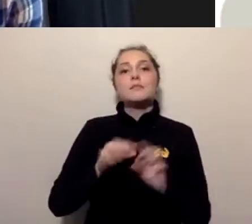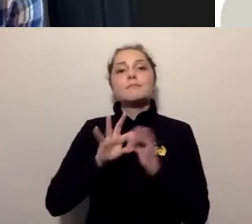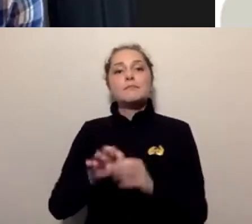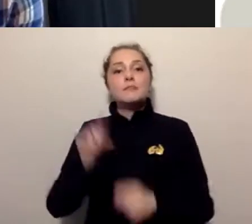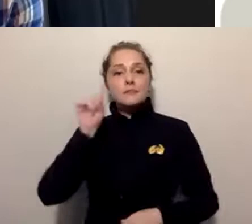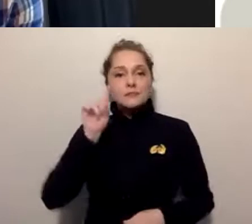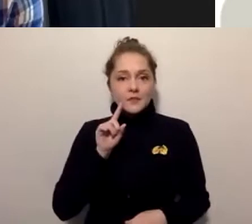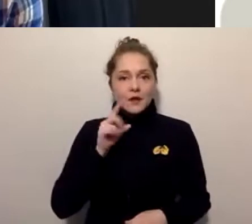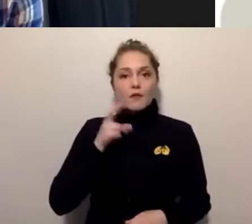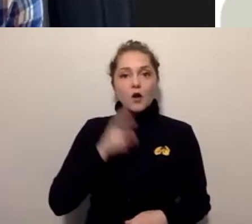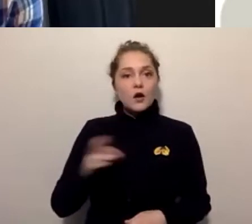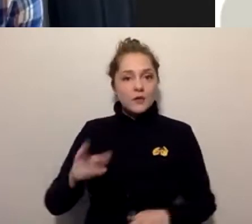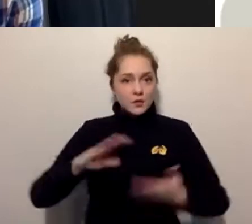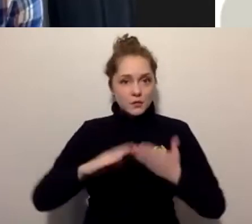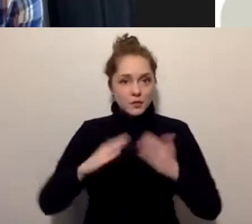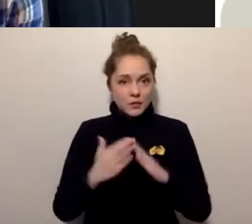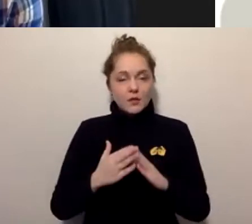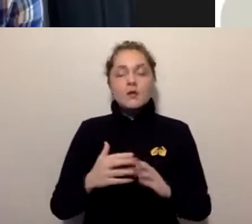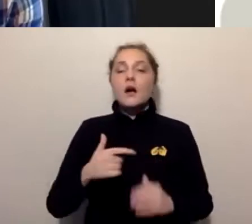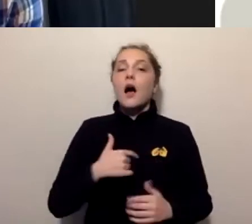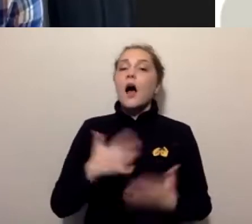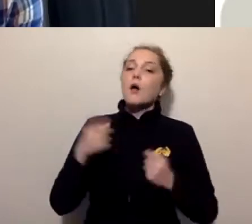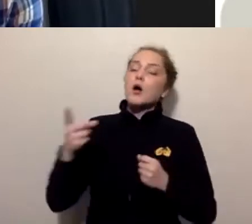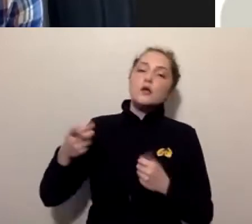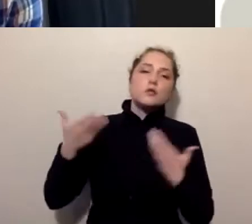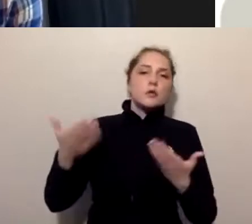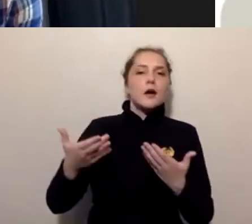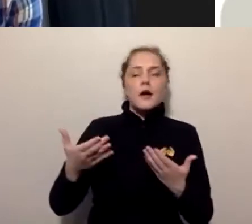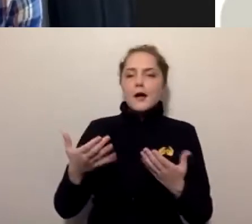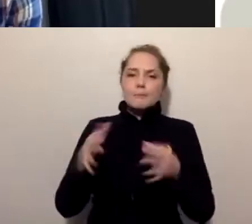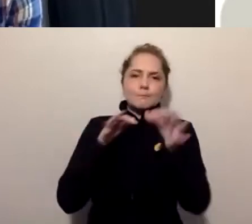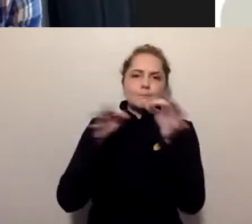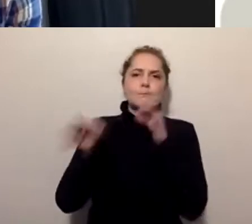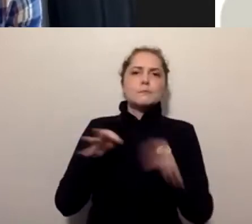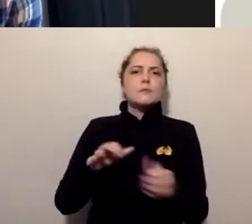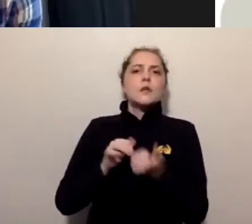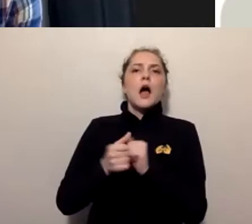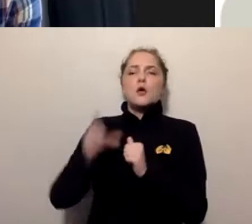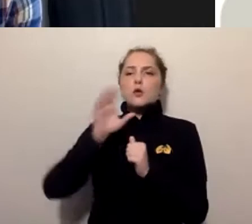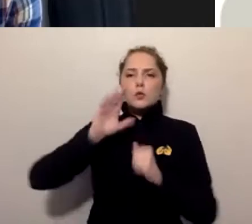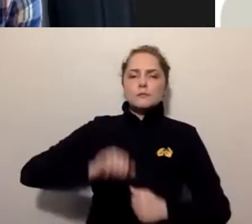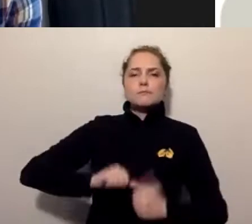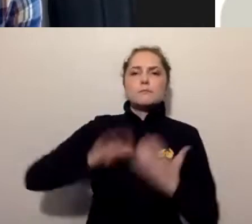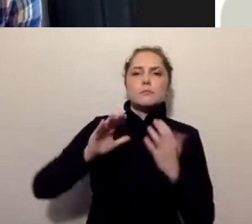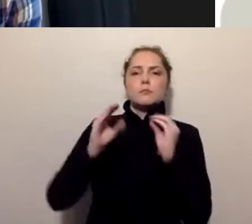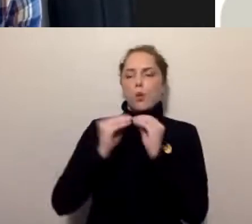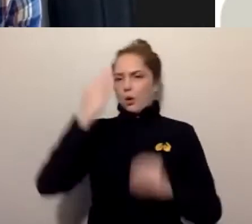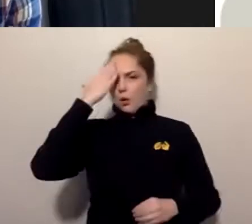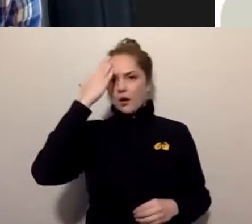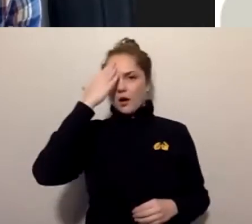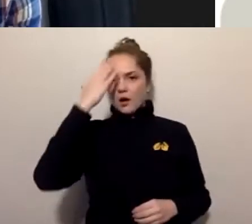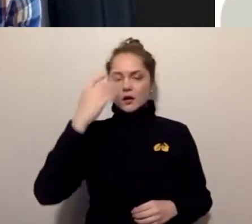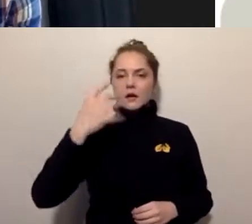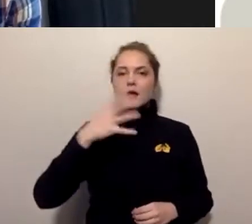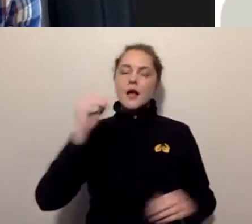and hard of hearing community, I'd like you to spend a minute outlining how you would go about creating awareness for and